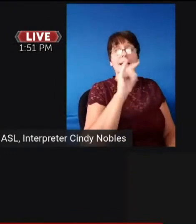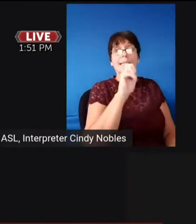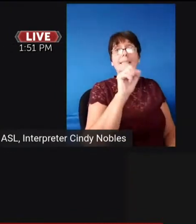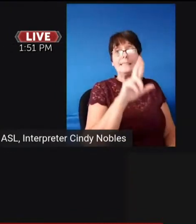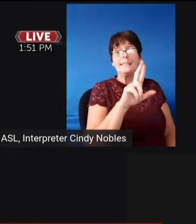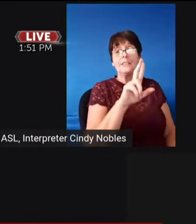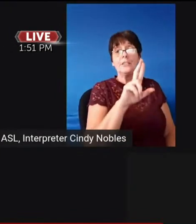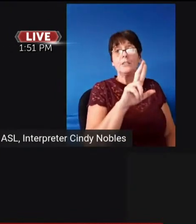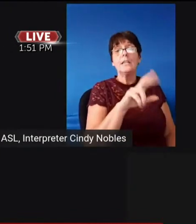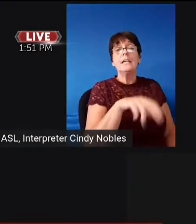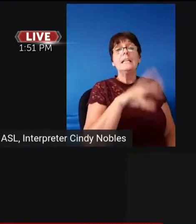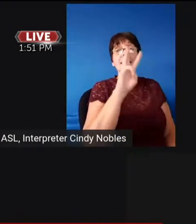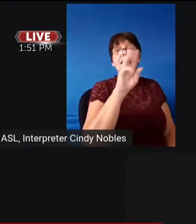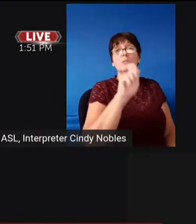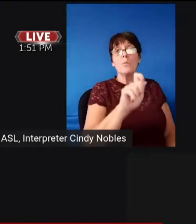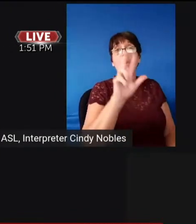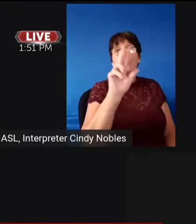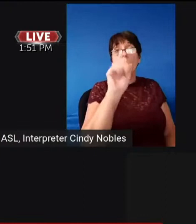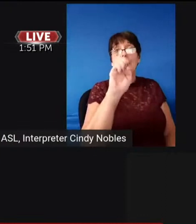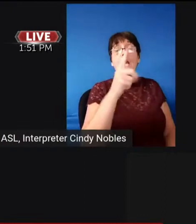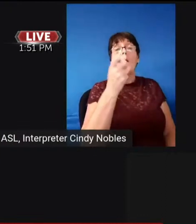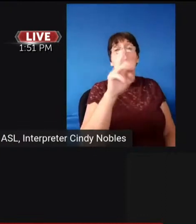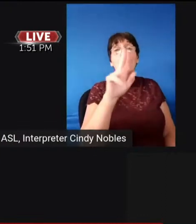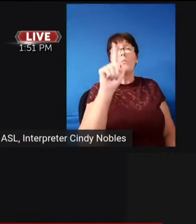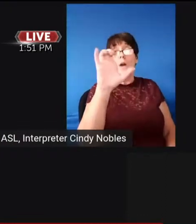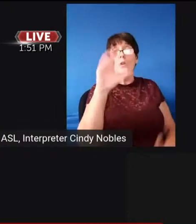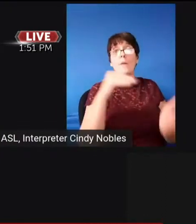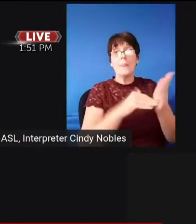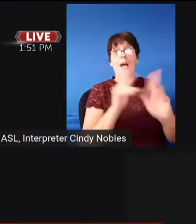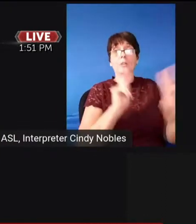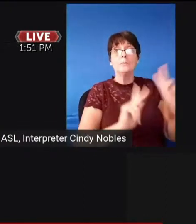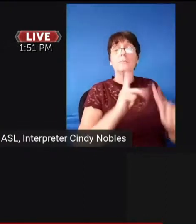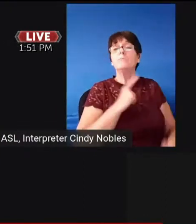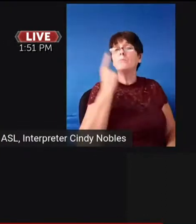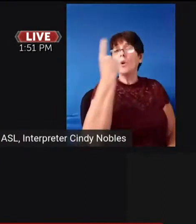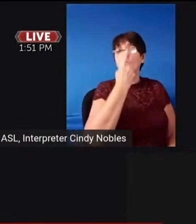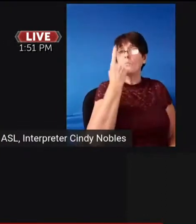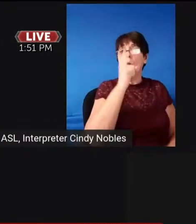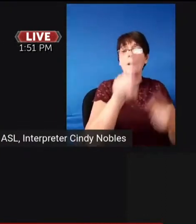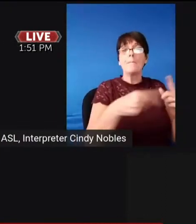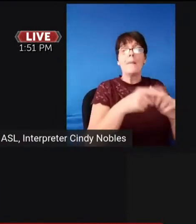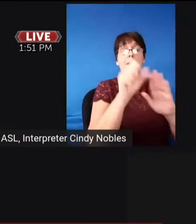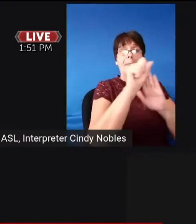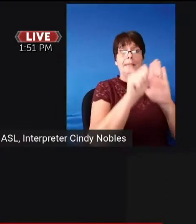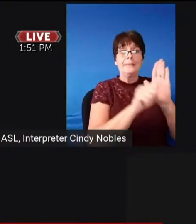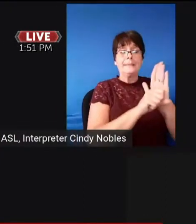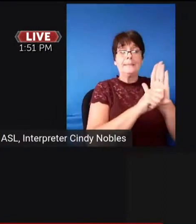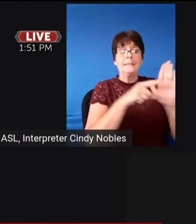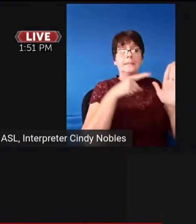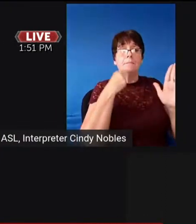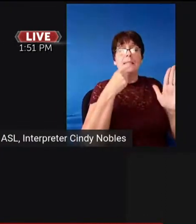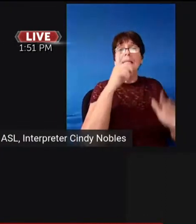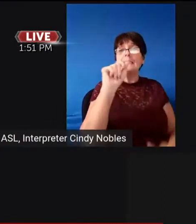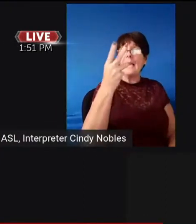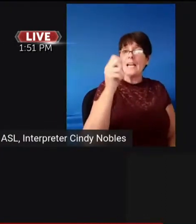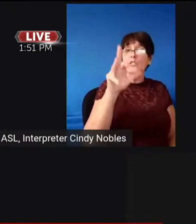of 6.3 cases per 100,000 people. But I was wondering about this. On the state public table dashboard that tracks cases daily in the